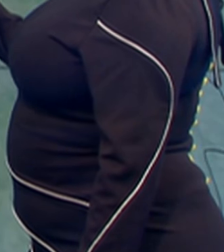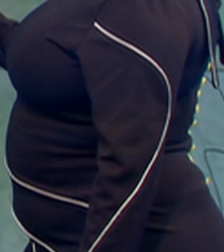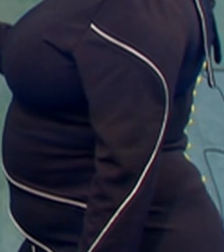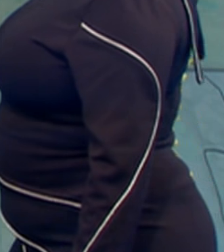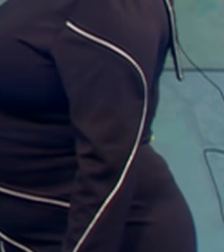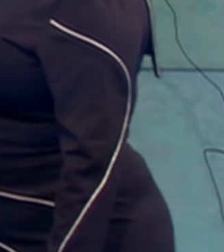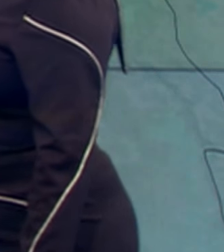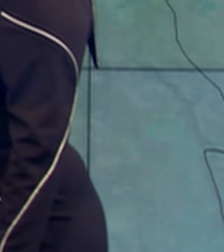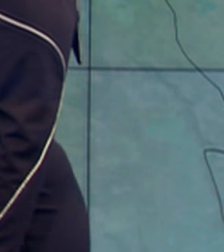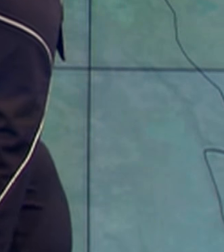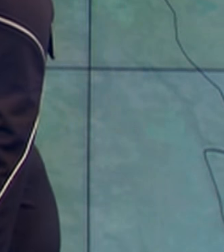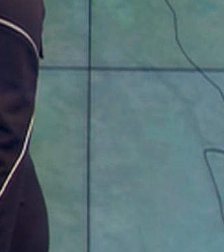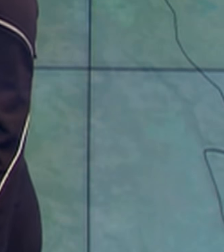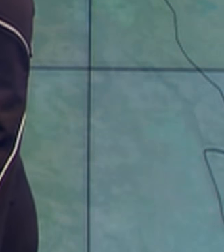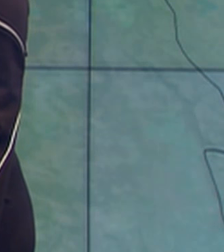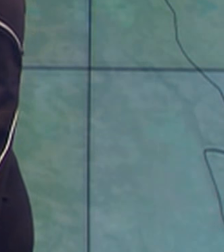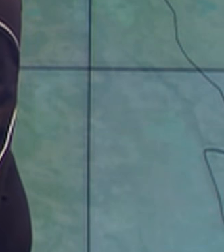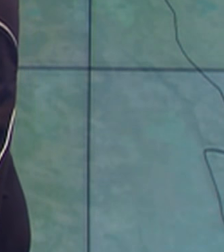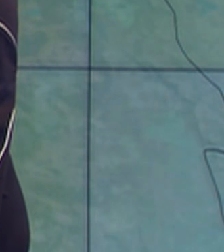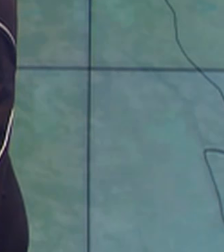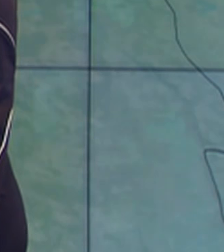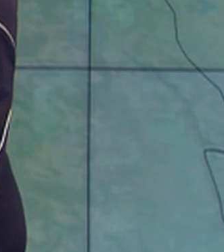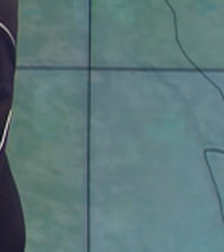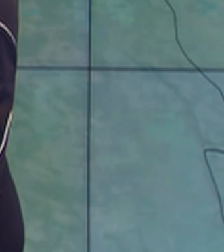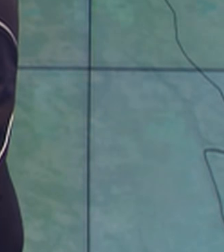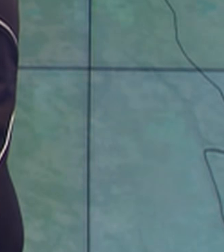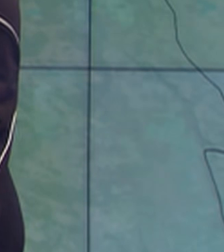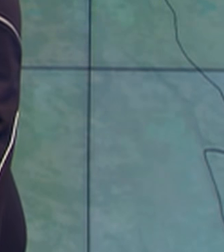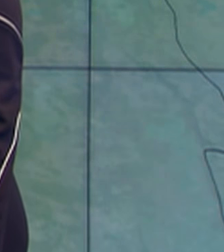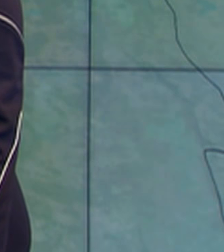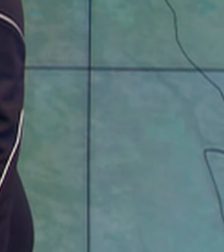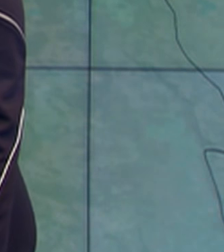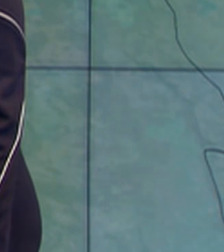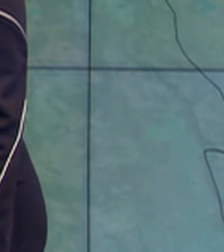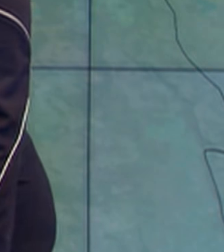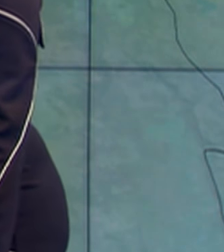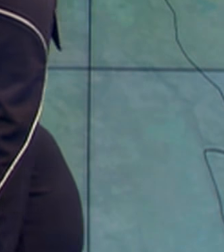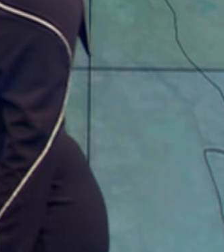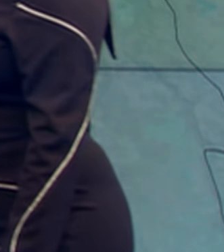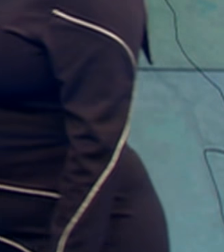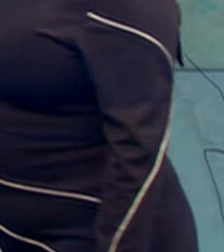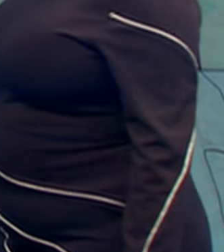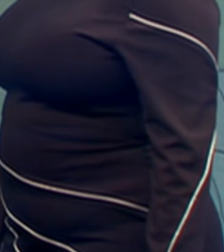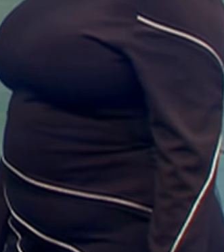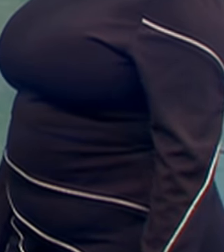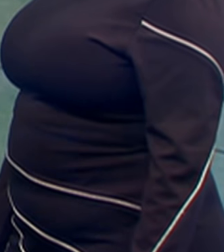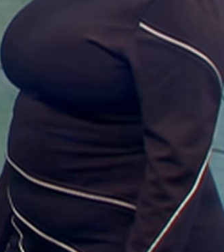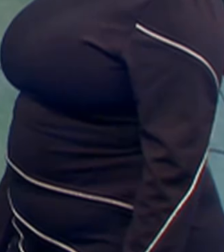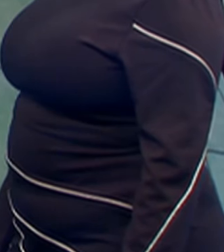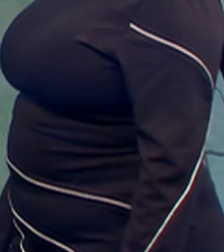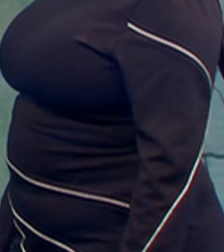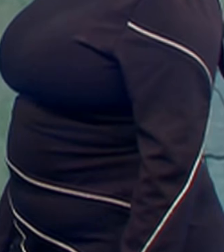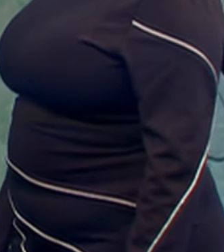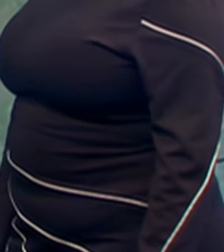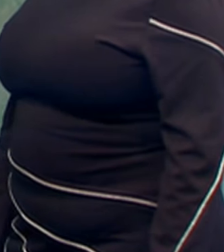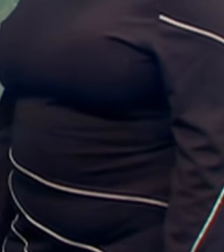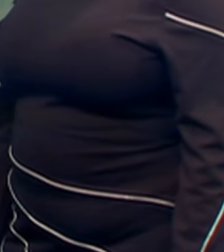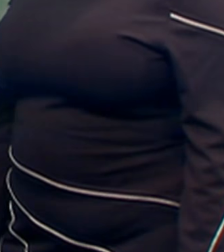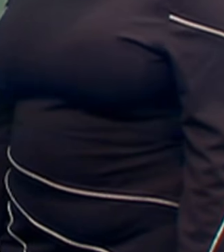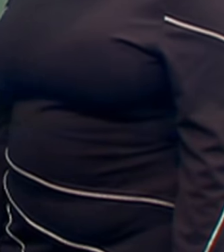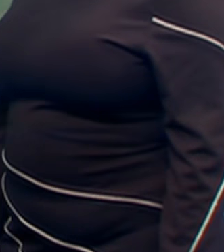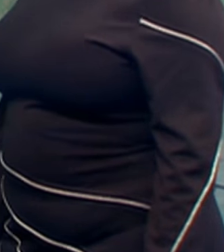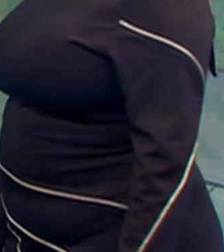lebelela Sekhukhune go tlabe go ruthetše Carolina le gona go tlabe go ntse go tonya e Malatlheng le wena o leng Verina go tlabe go tonya Emelo ka tše